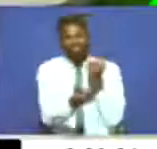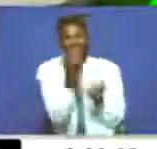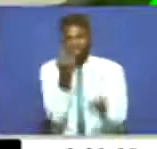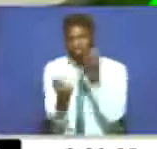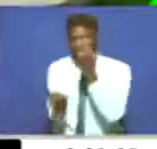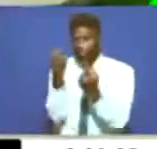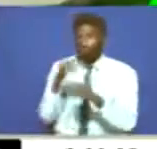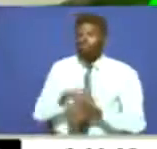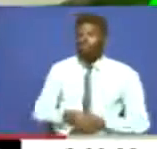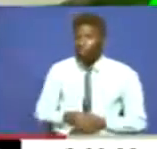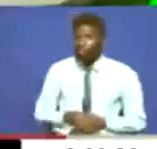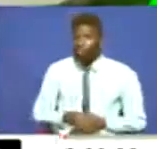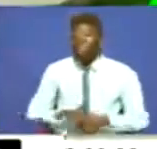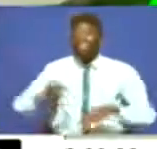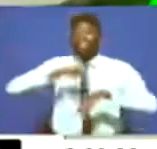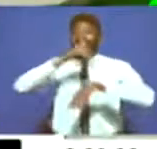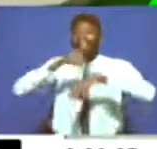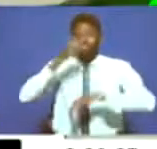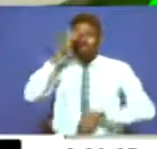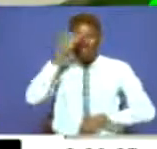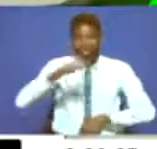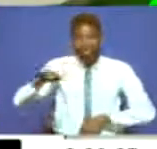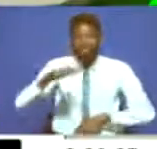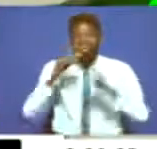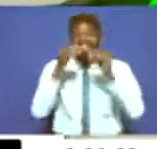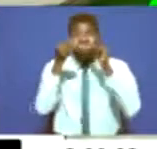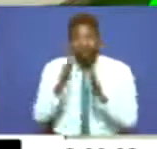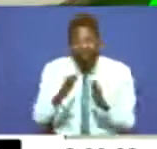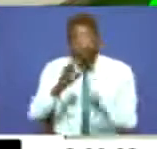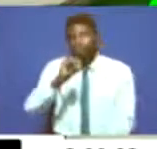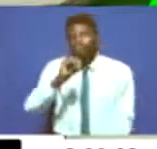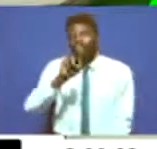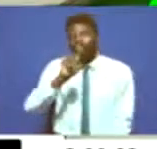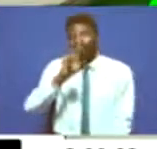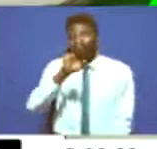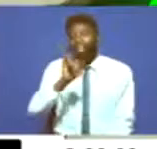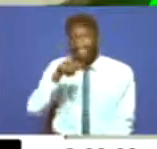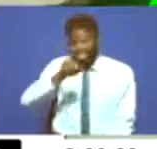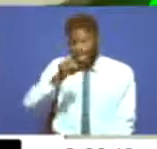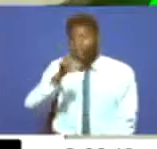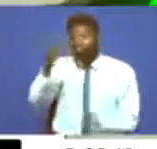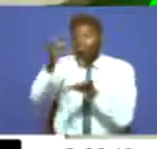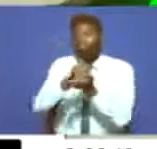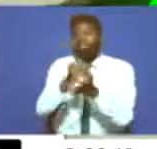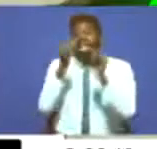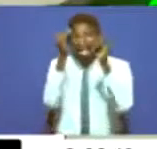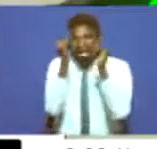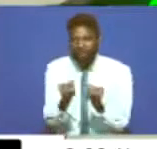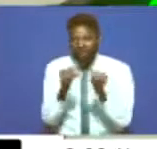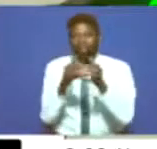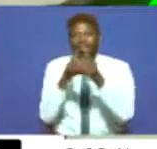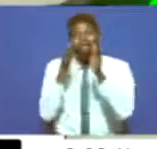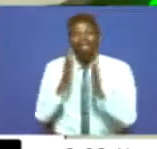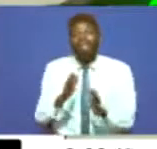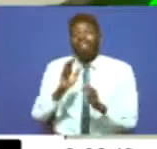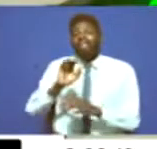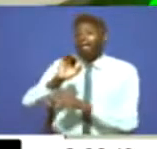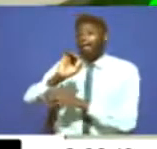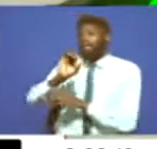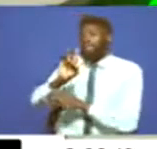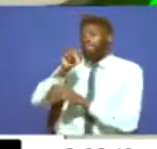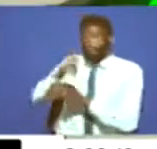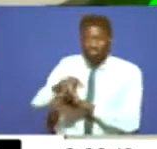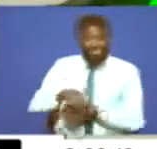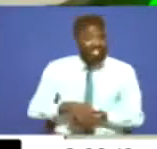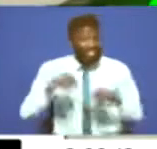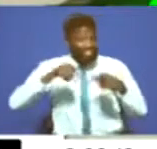National Assembly Speaker Justin Muturi has been installed as the new leader of the Democratic Party. Speaker Muturi, who is also the party's